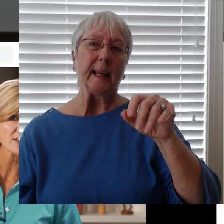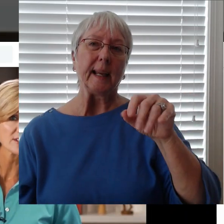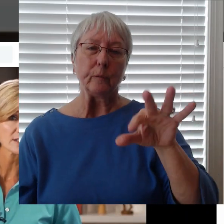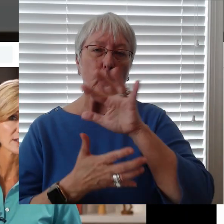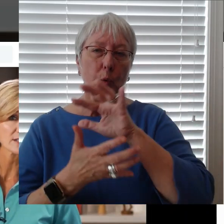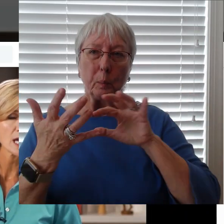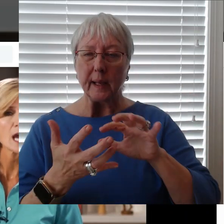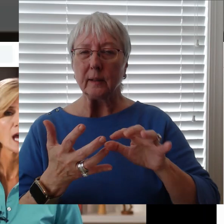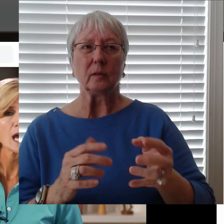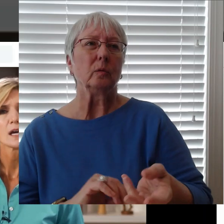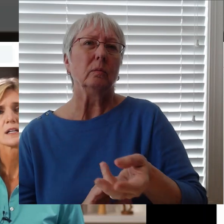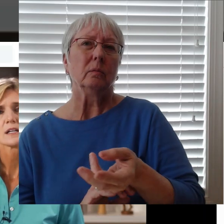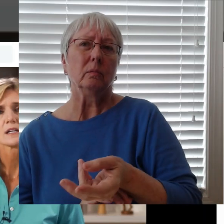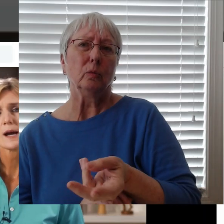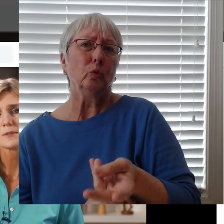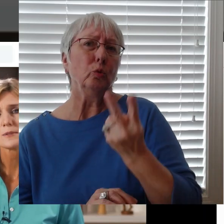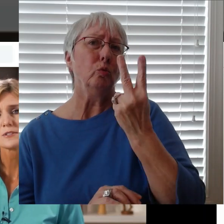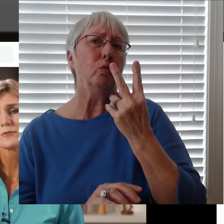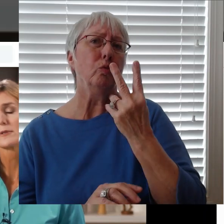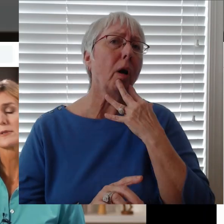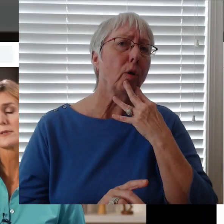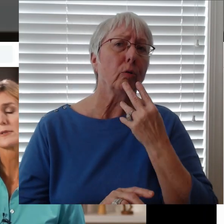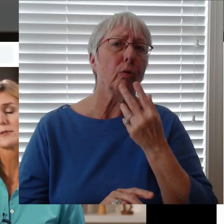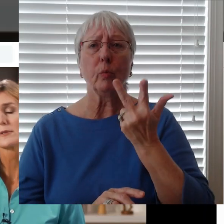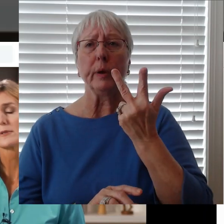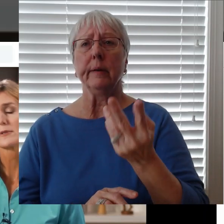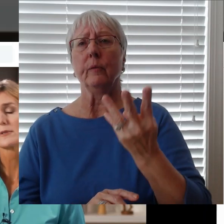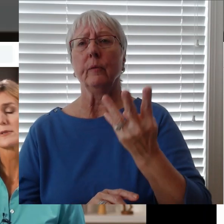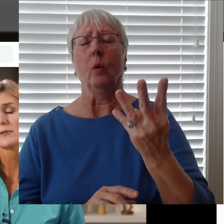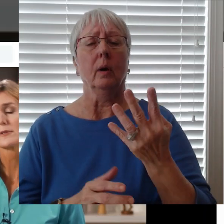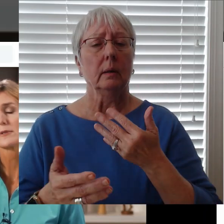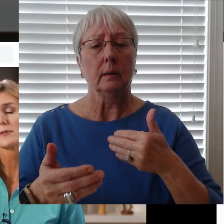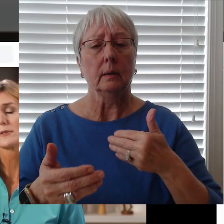together comes from combining colors and creating a